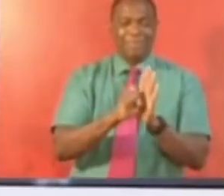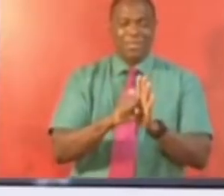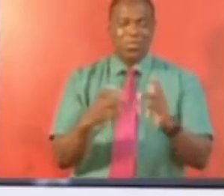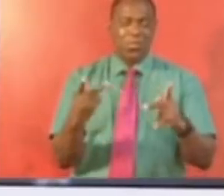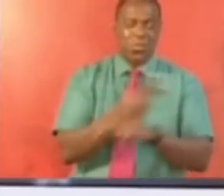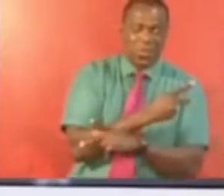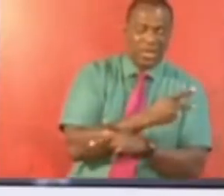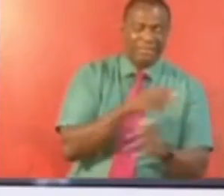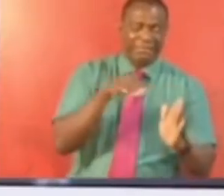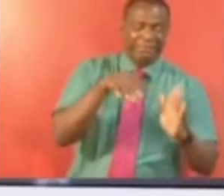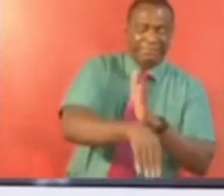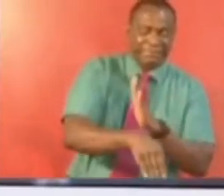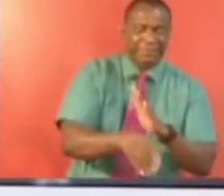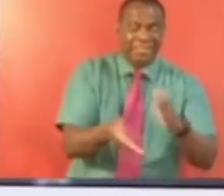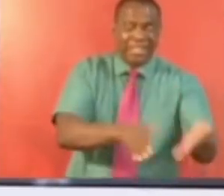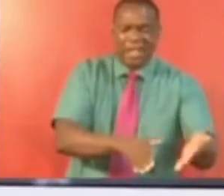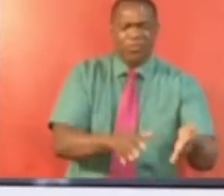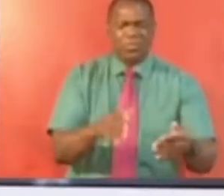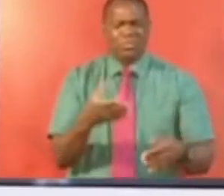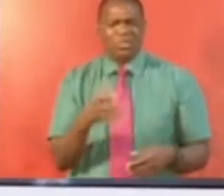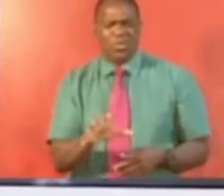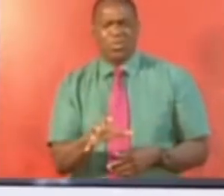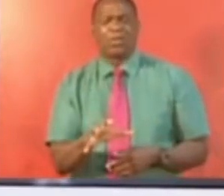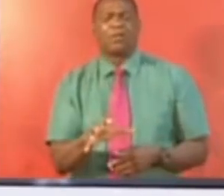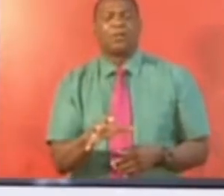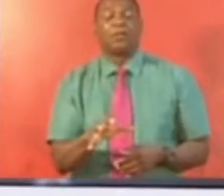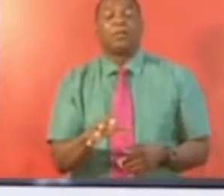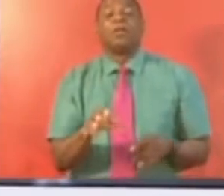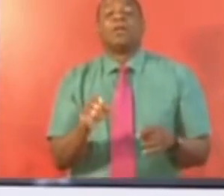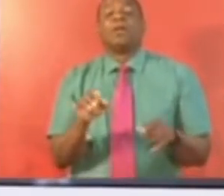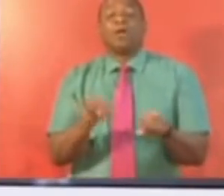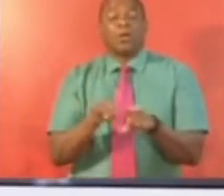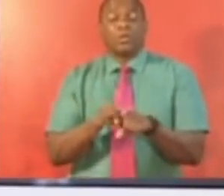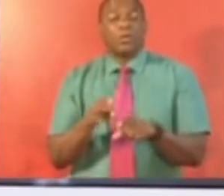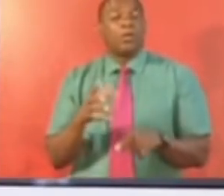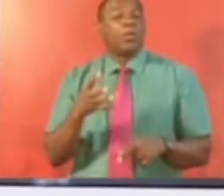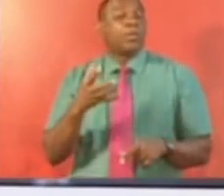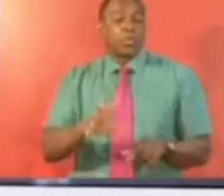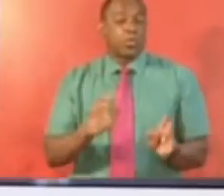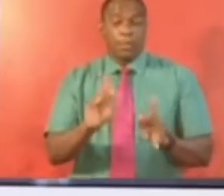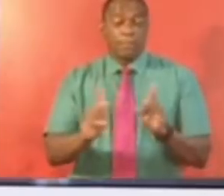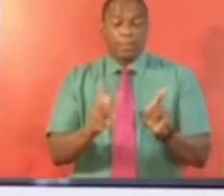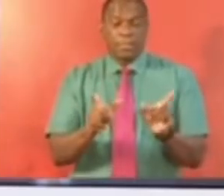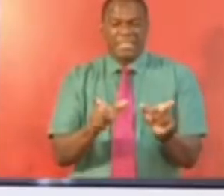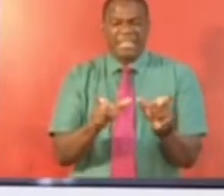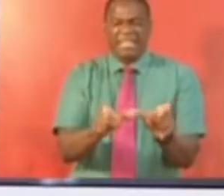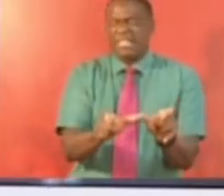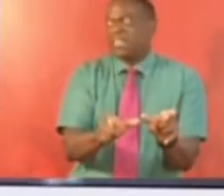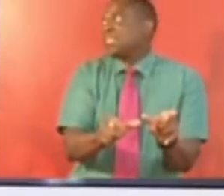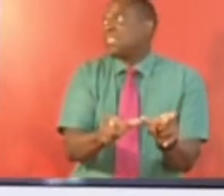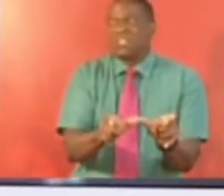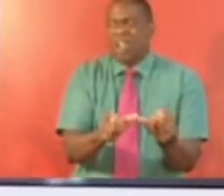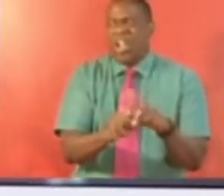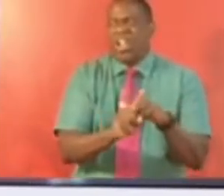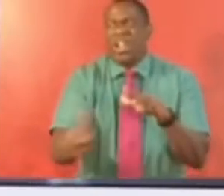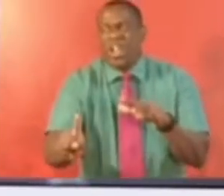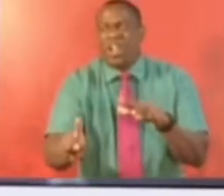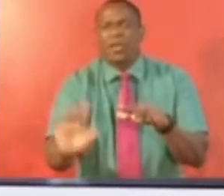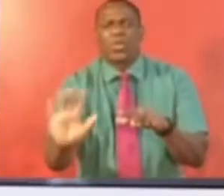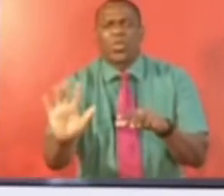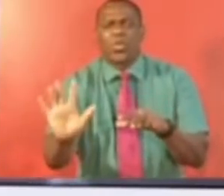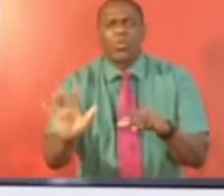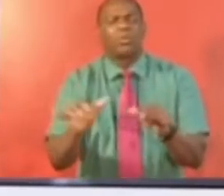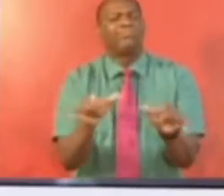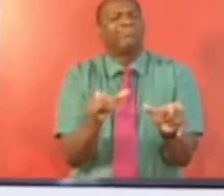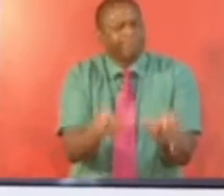that objective. And of course, we don't want persons to break your home quarantine in any form or fashion. We have been using alternative forms of tracking